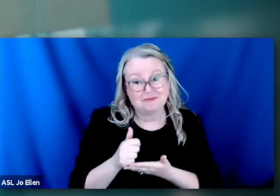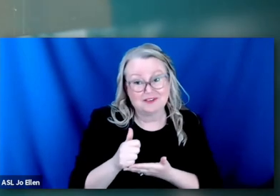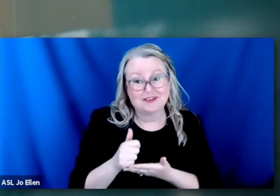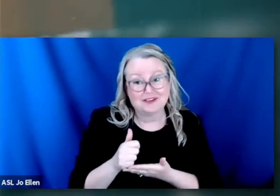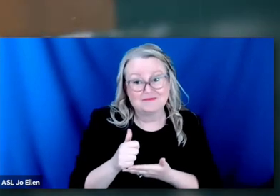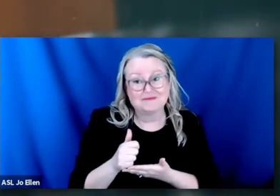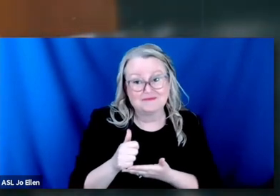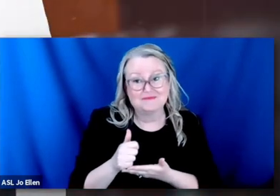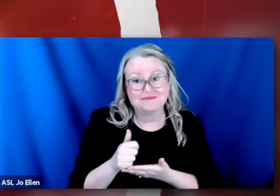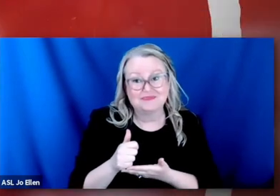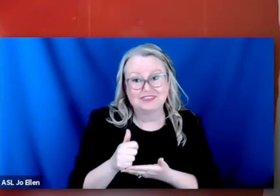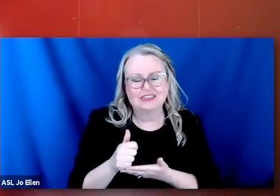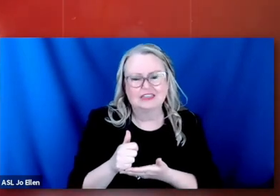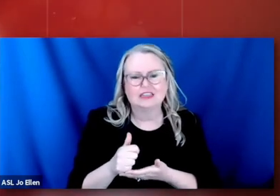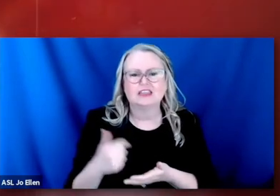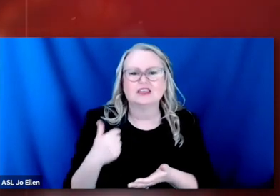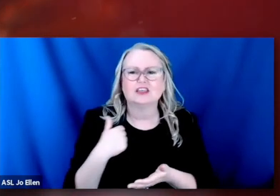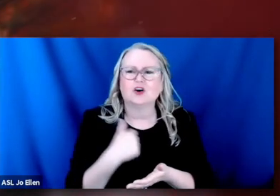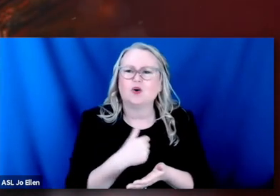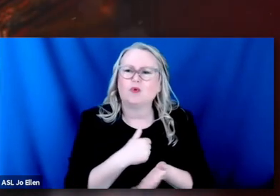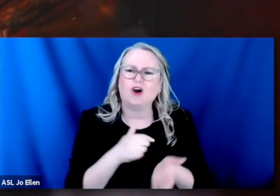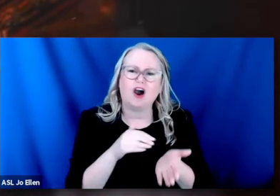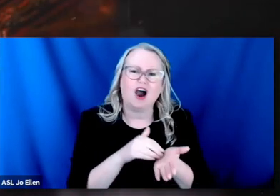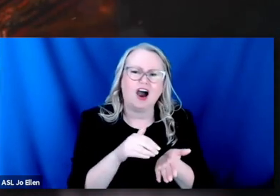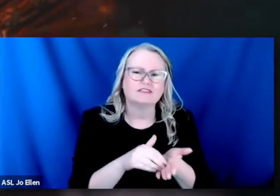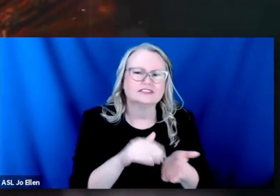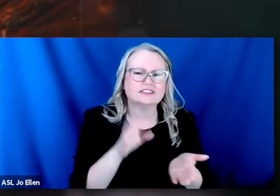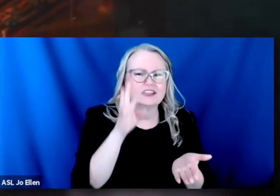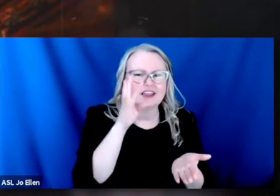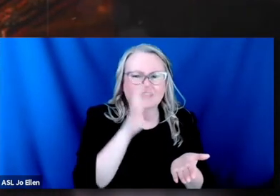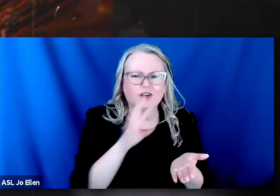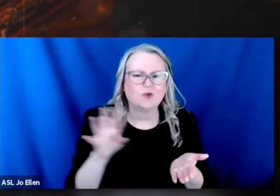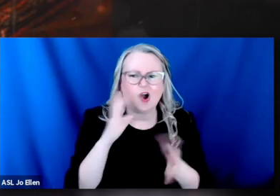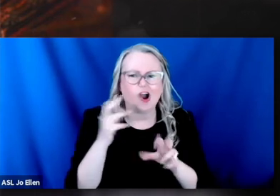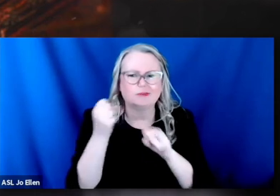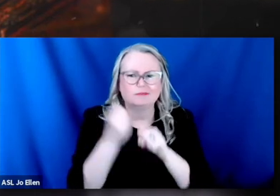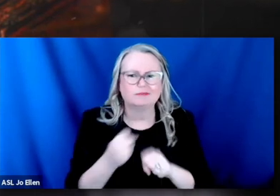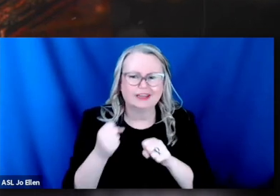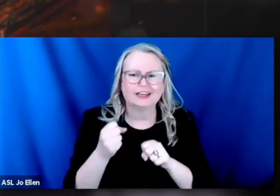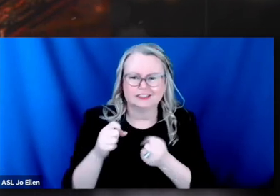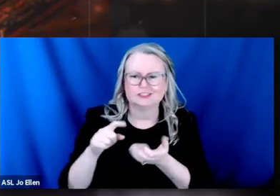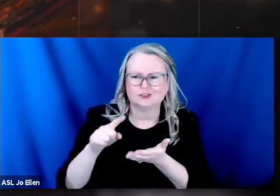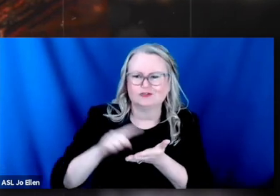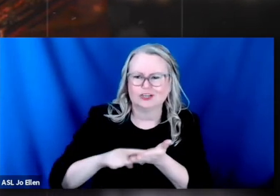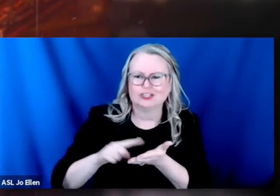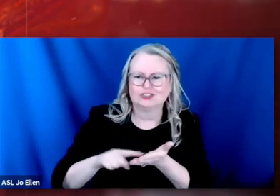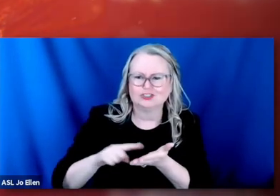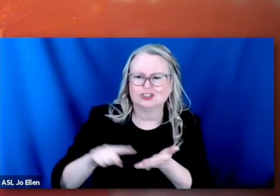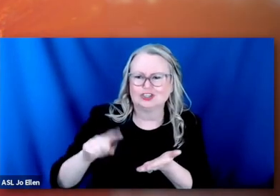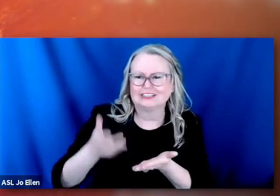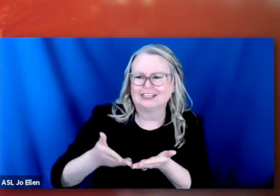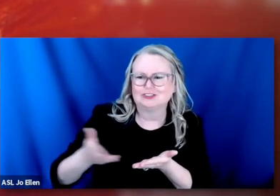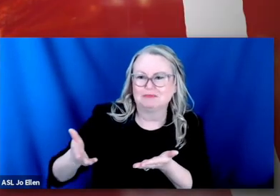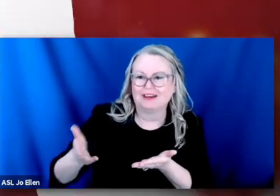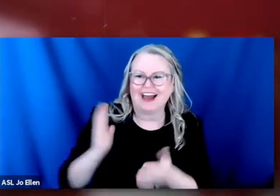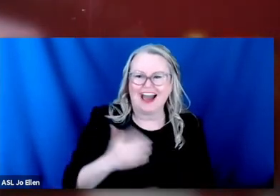We tend to neglect our most powerful research instrument, the human mind. We will use